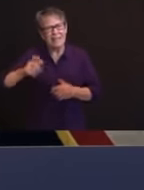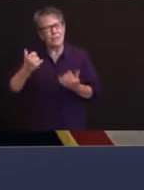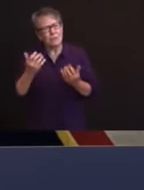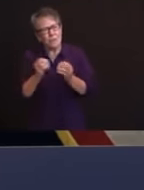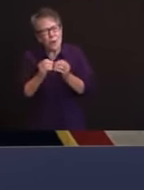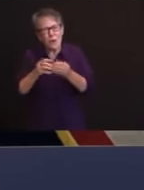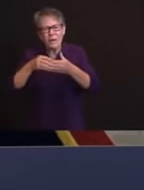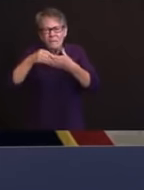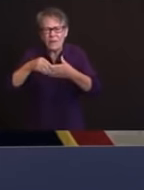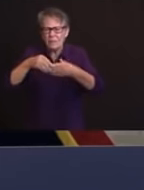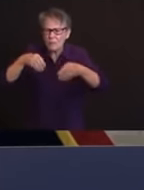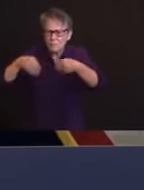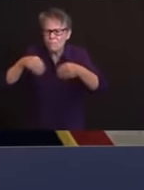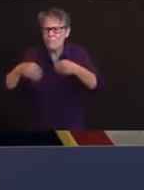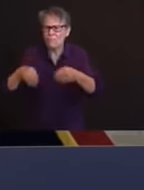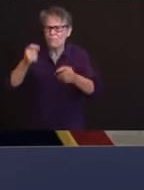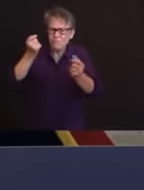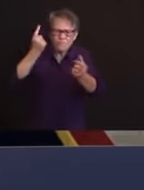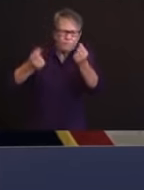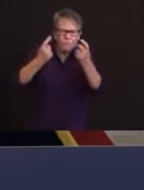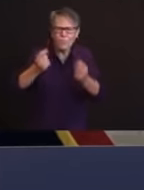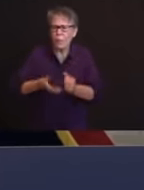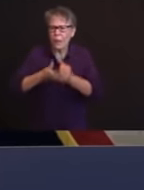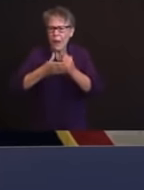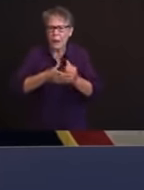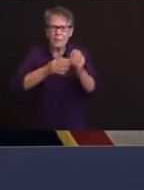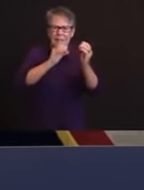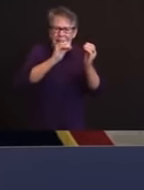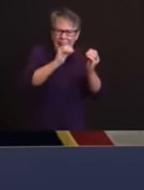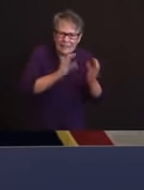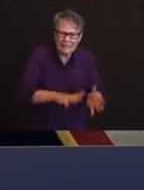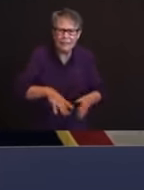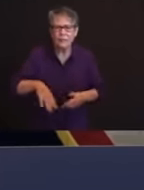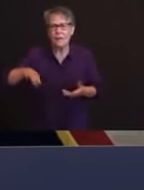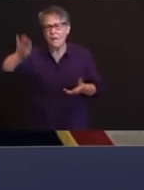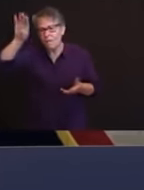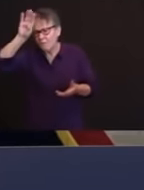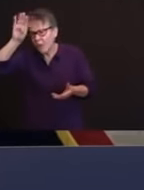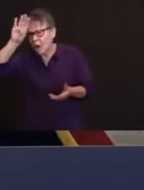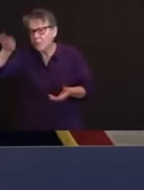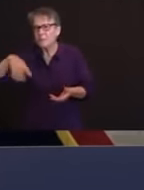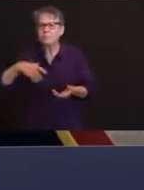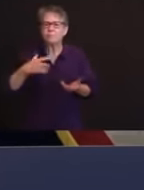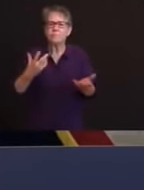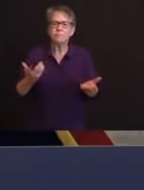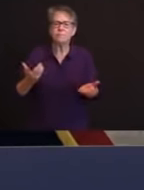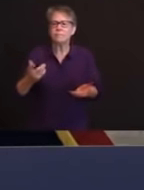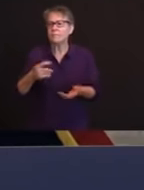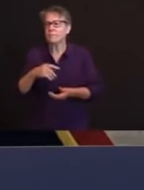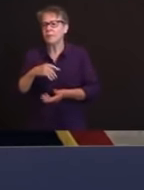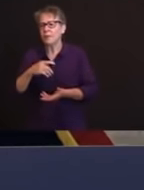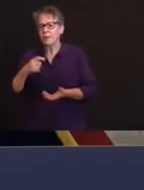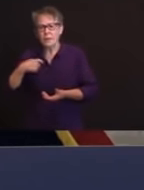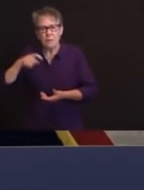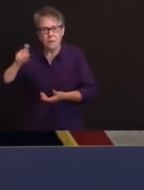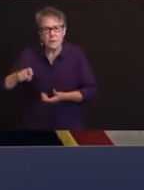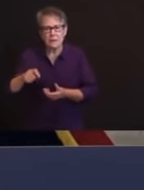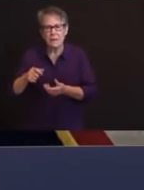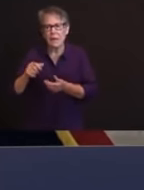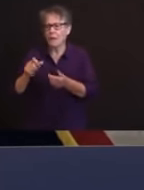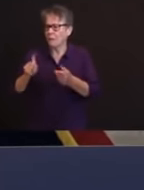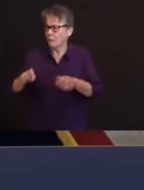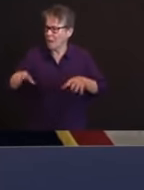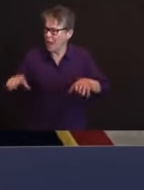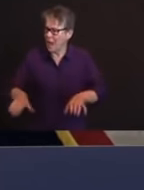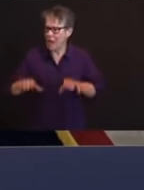firefighters and all of our essential workers are not at risk. We need to act, and we need to do it with a sense